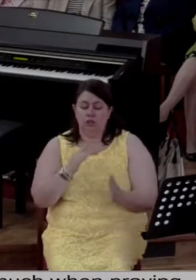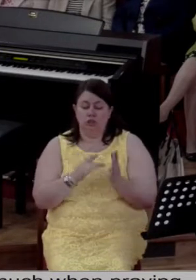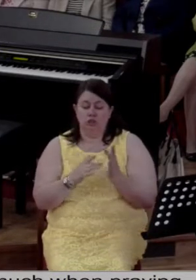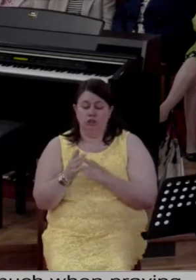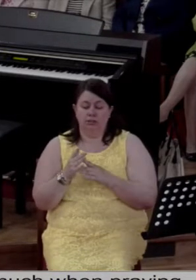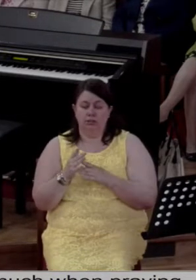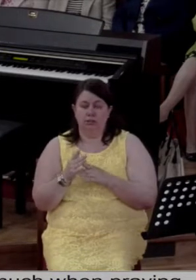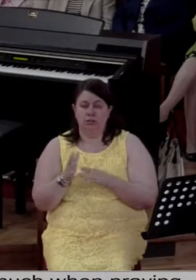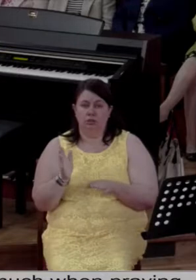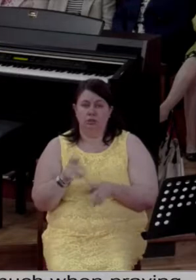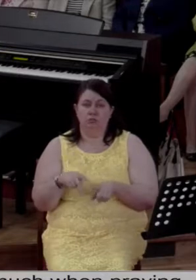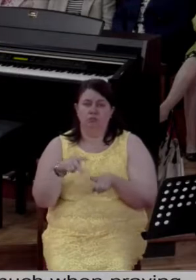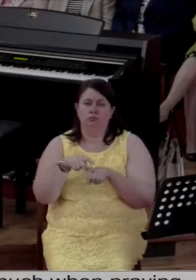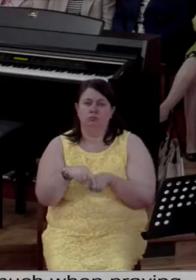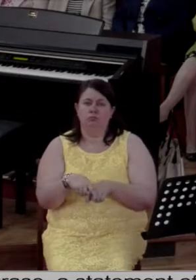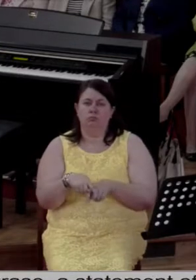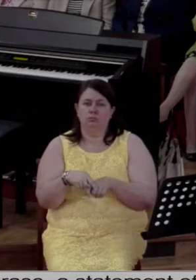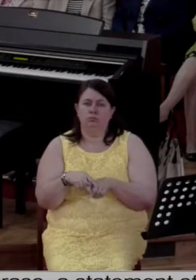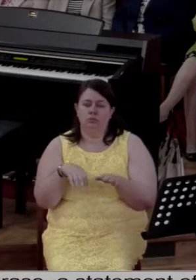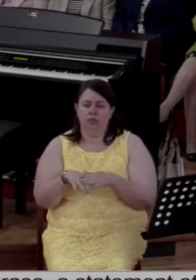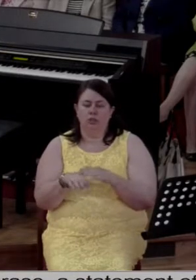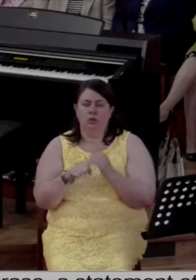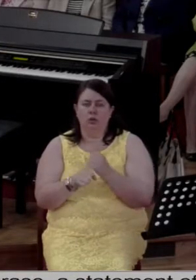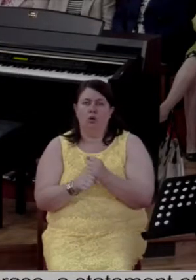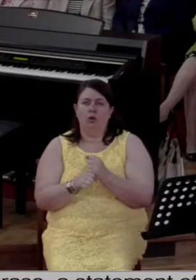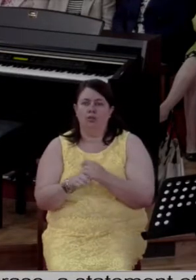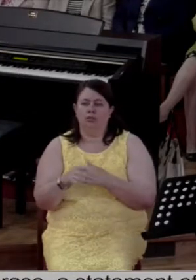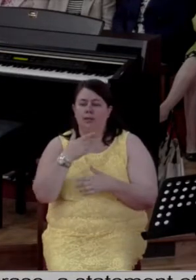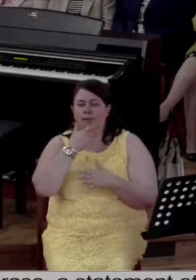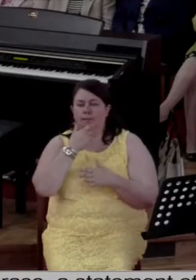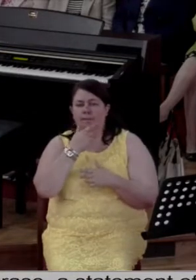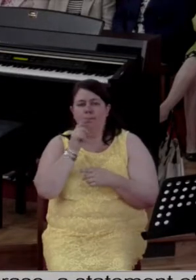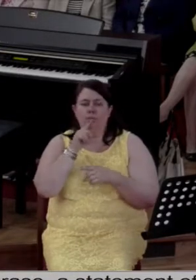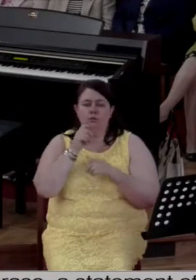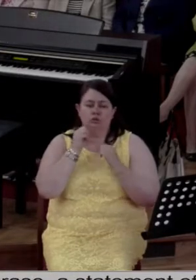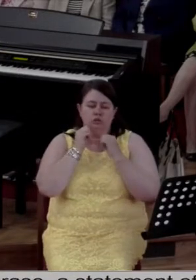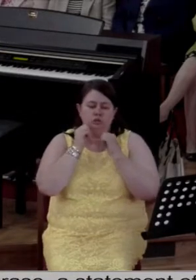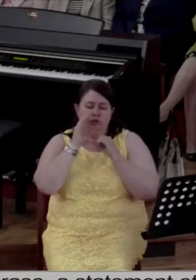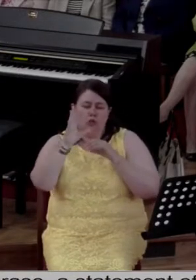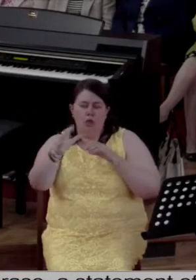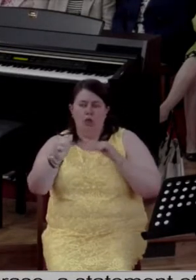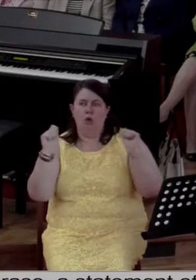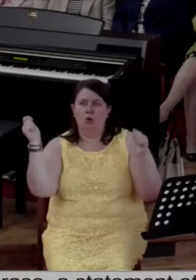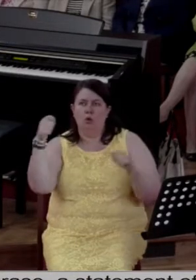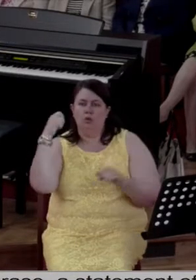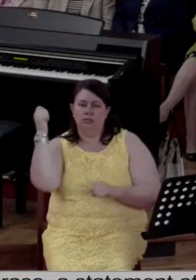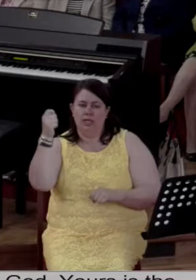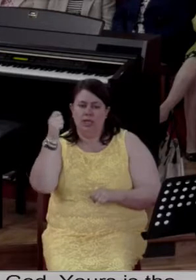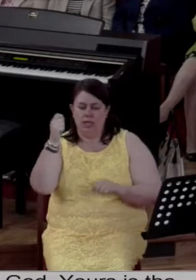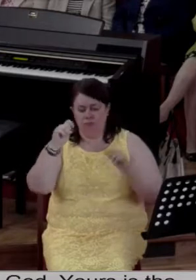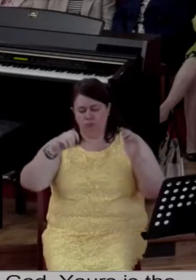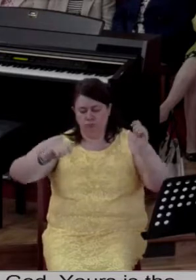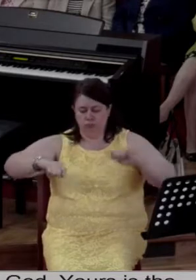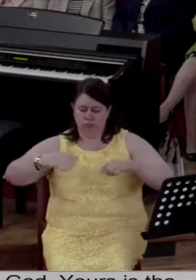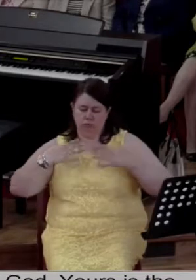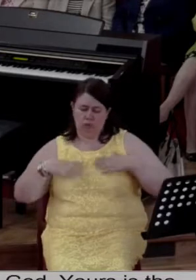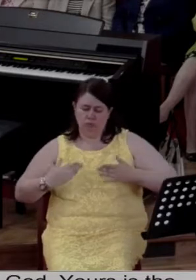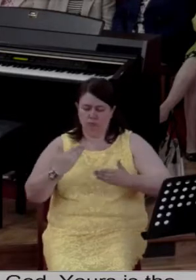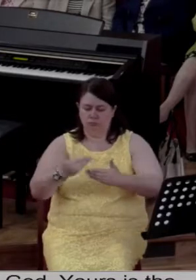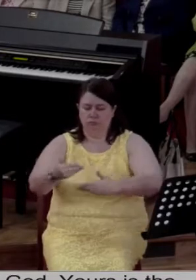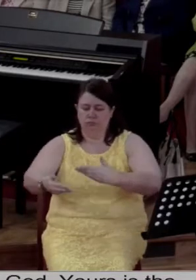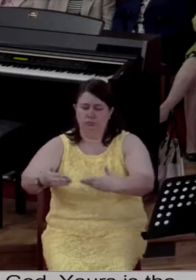the back of a young colt, and people were shouting their hosannas and waving palm branches and laying their cloaks down